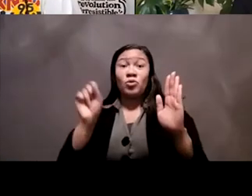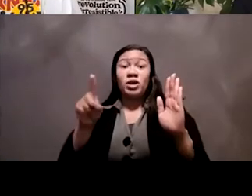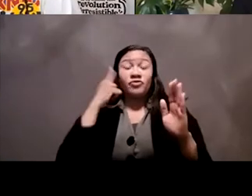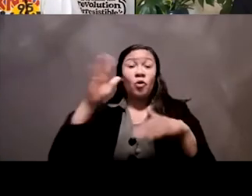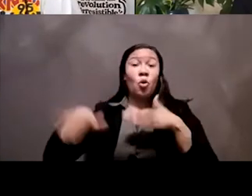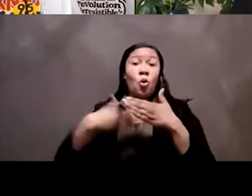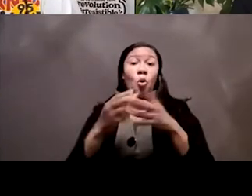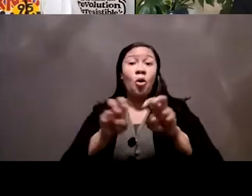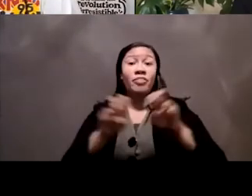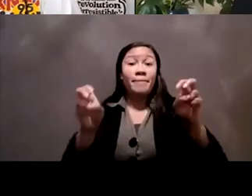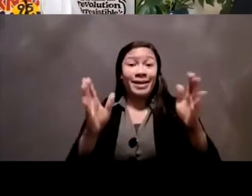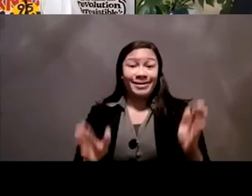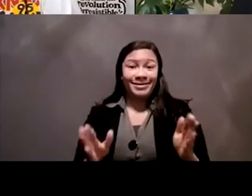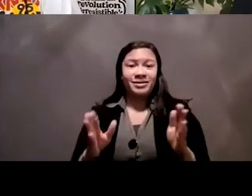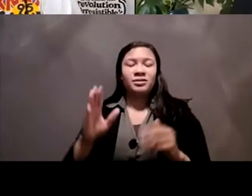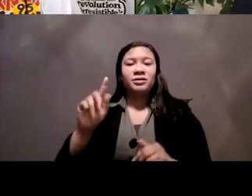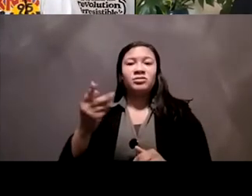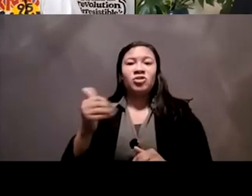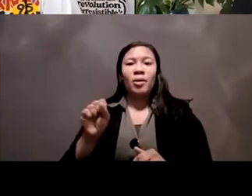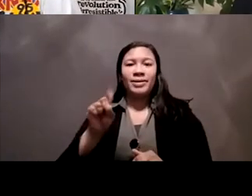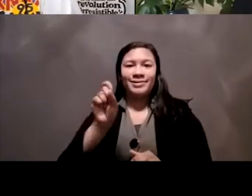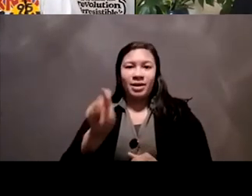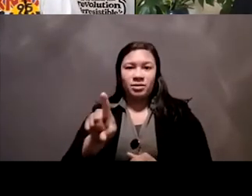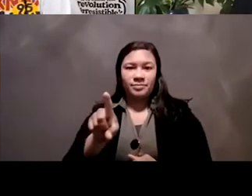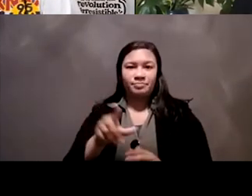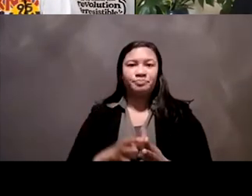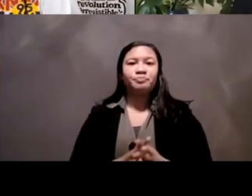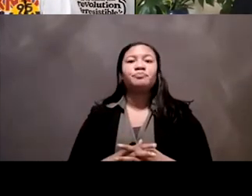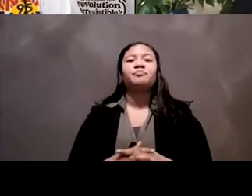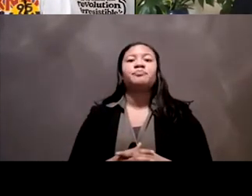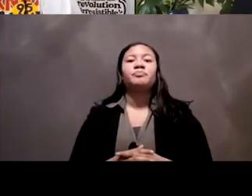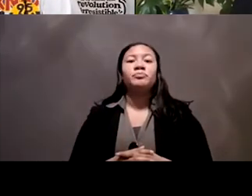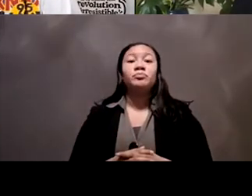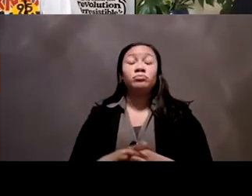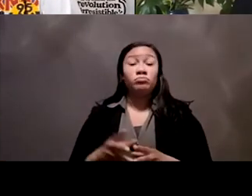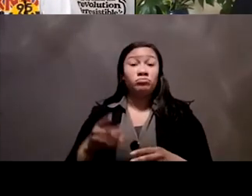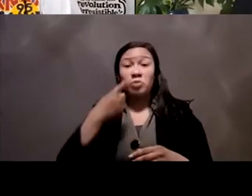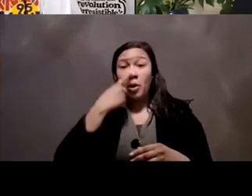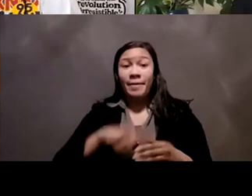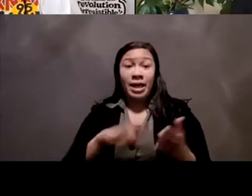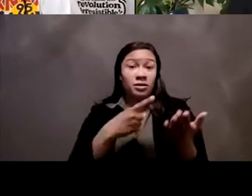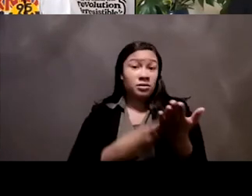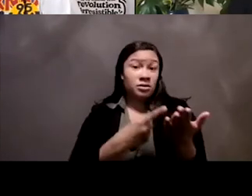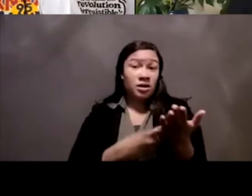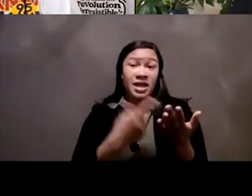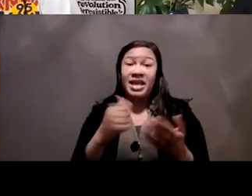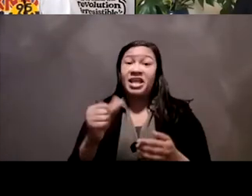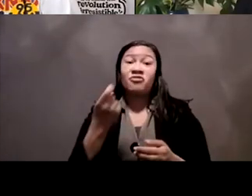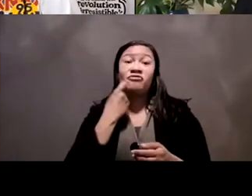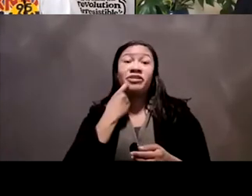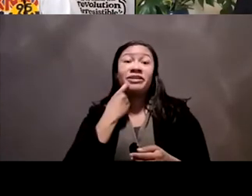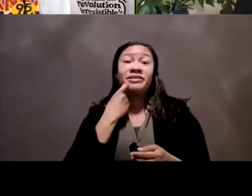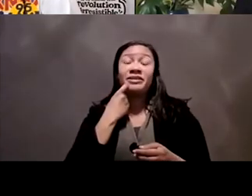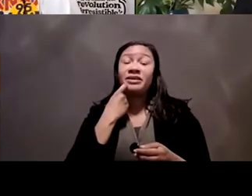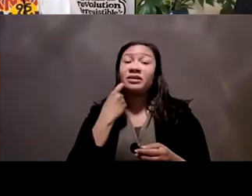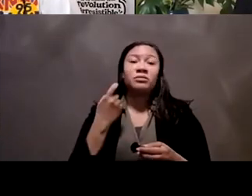Thomas, outside of each other's recent work, can the panelists discuss any recent item across any medium that has inspired